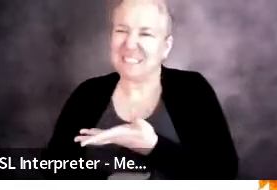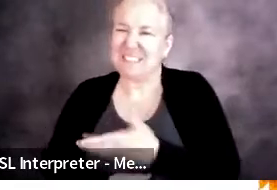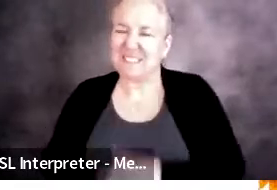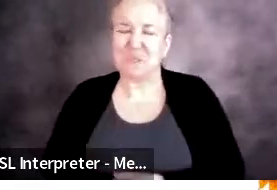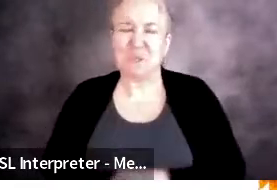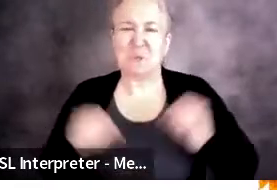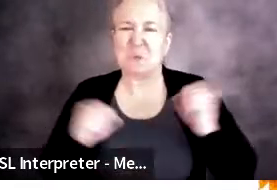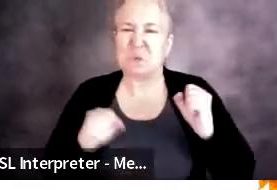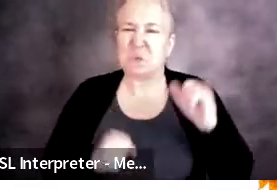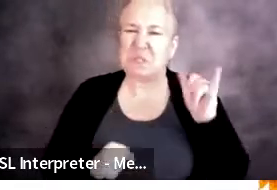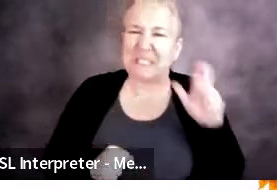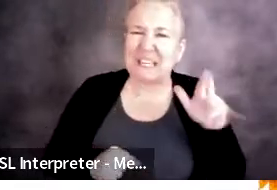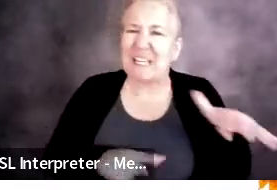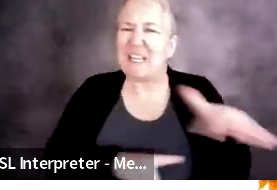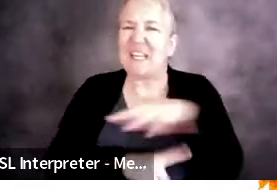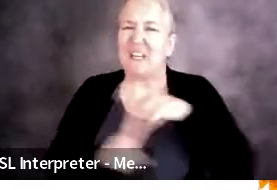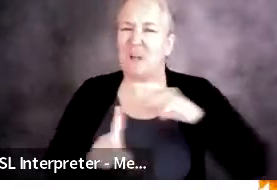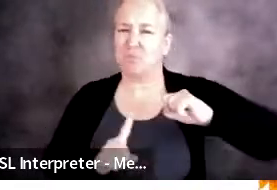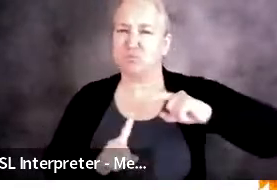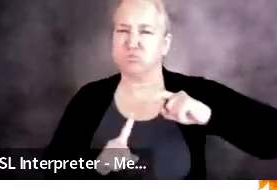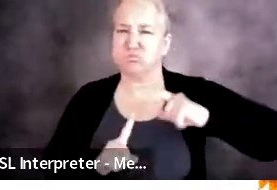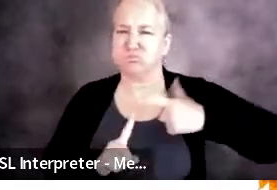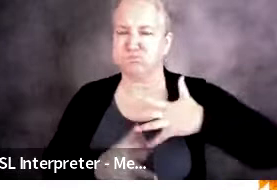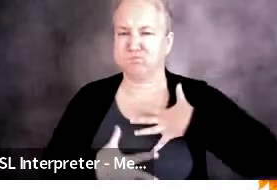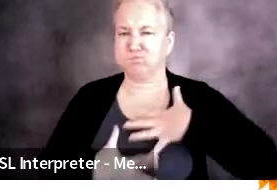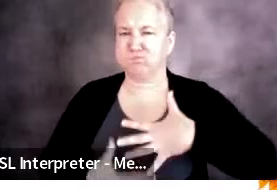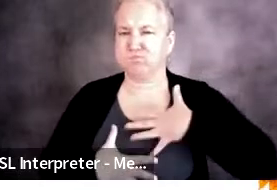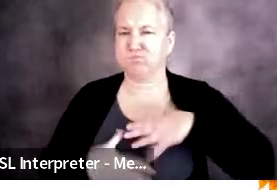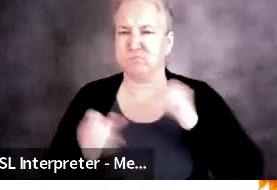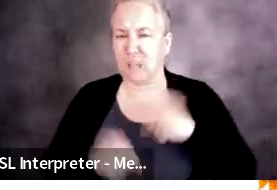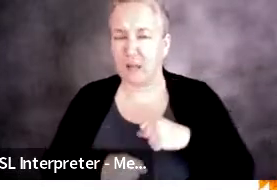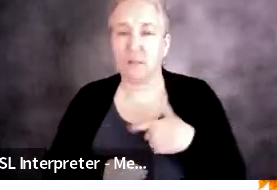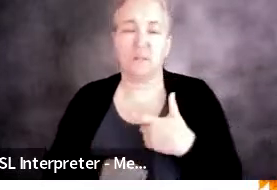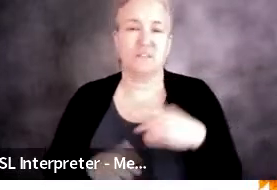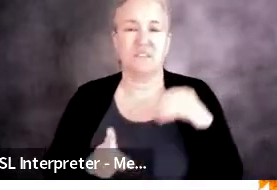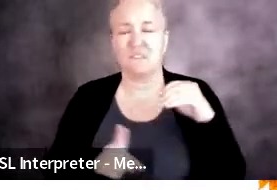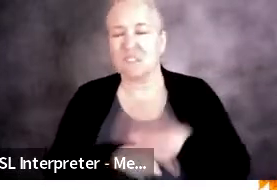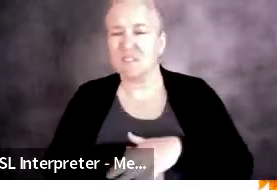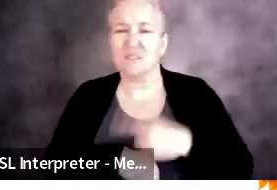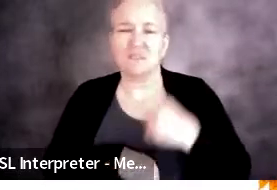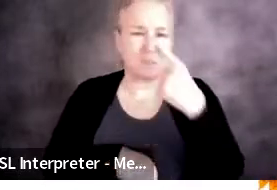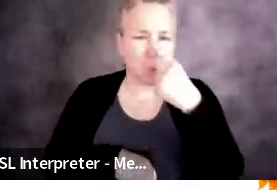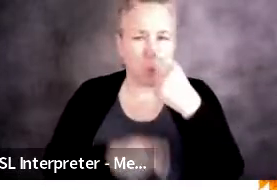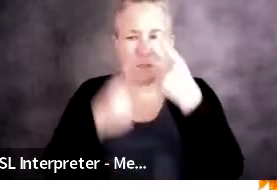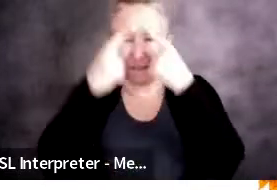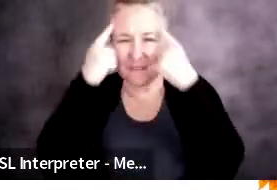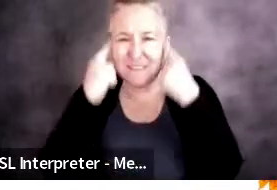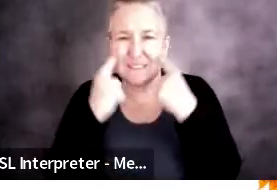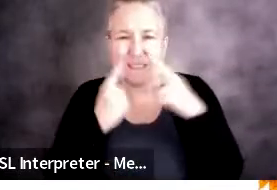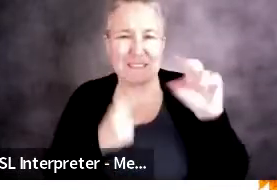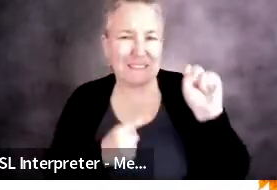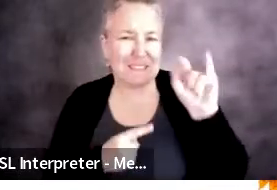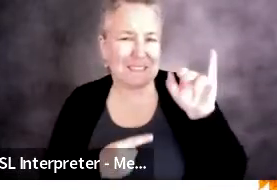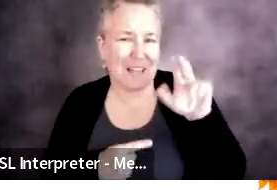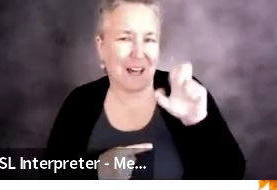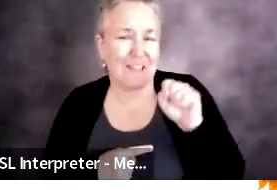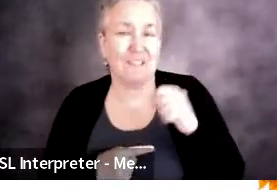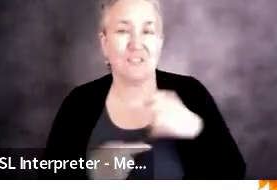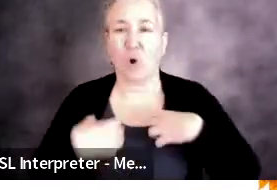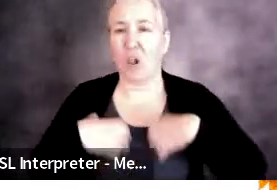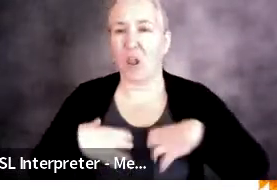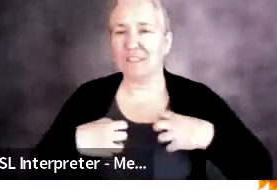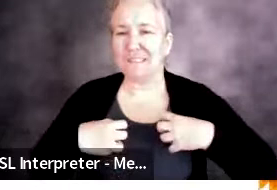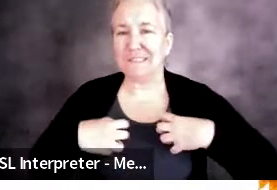cause a variety of triggers affecting the nose and sinuses or airway constriction in the